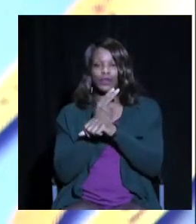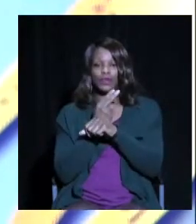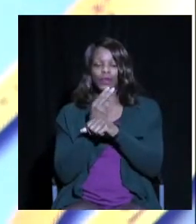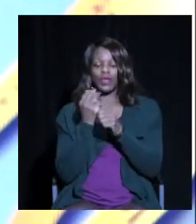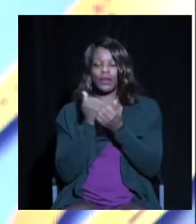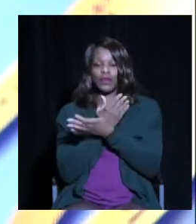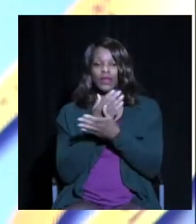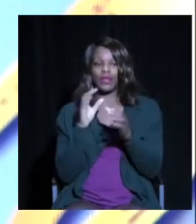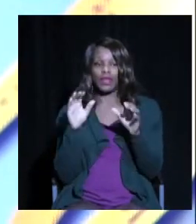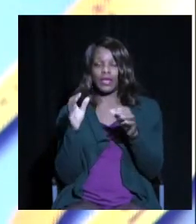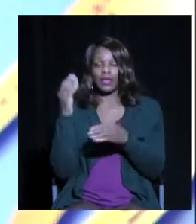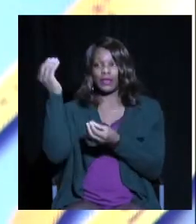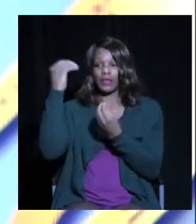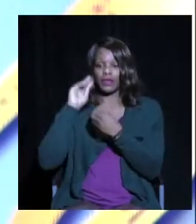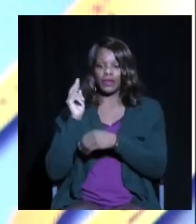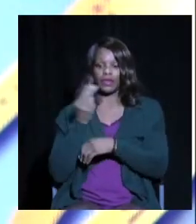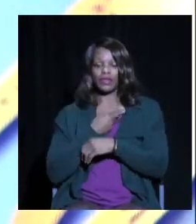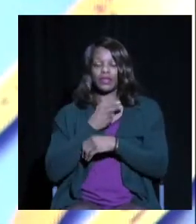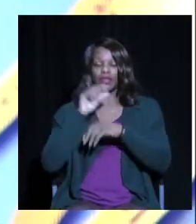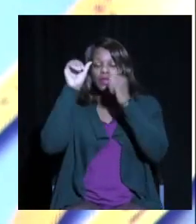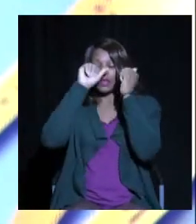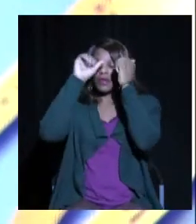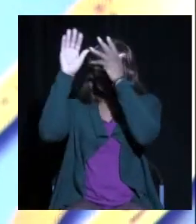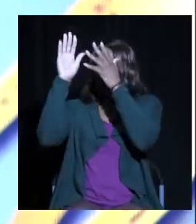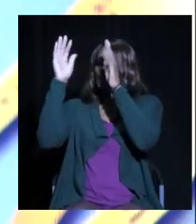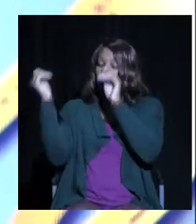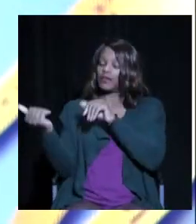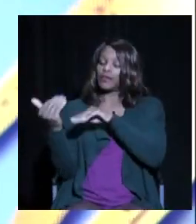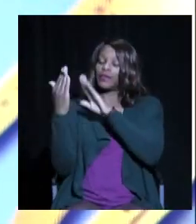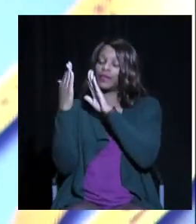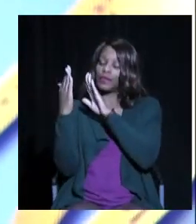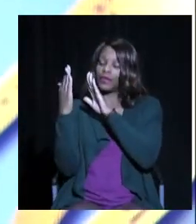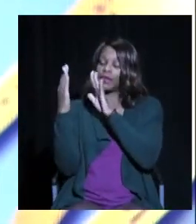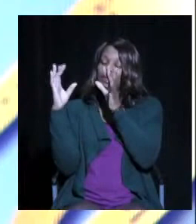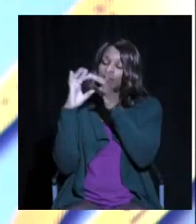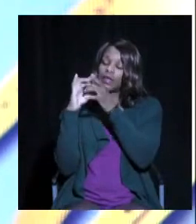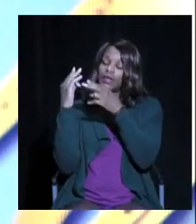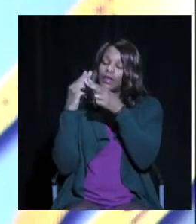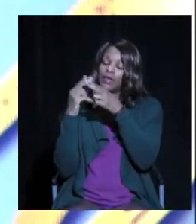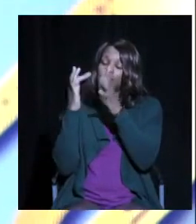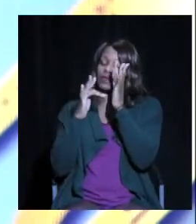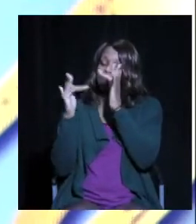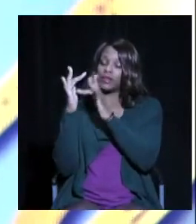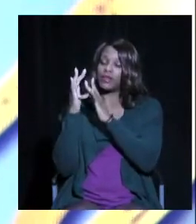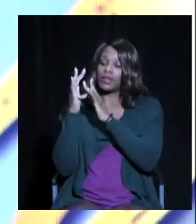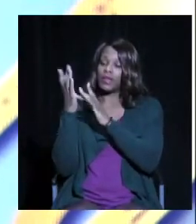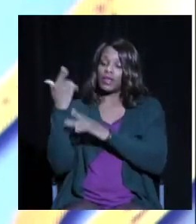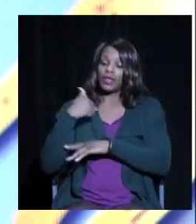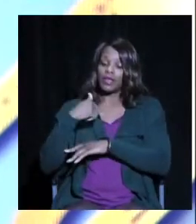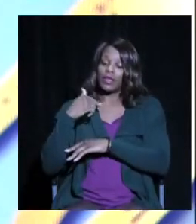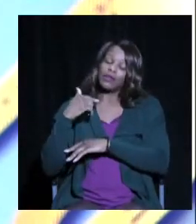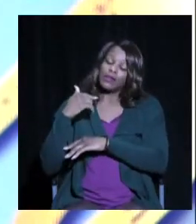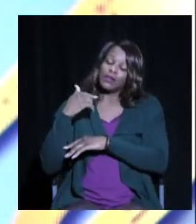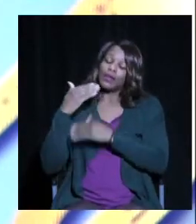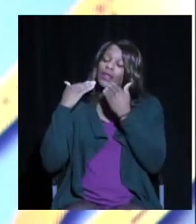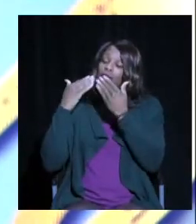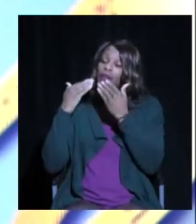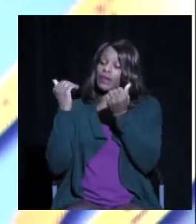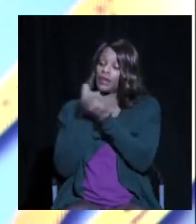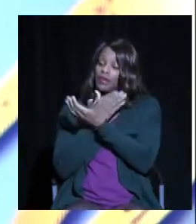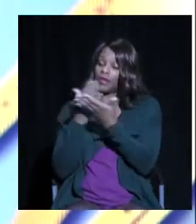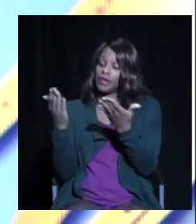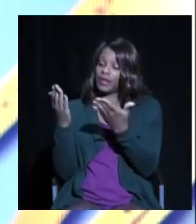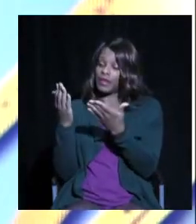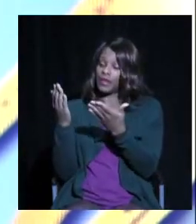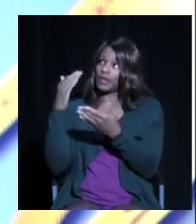work. Father, we come before you again in the name of your son, Jesus. We thank you for everything you've placed into